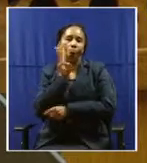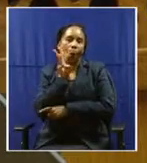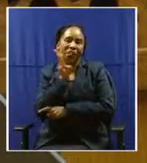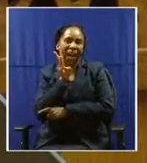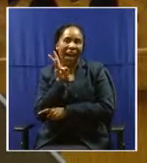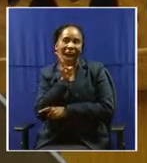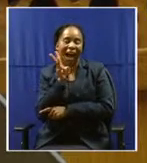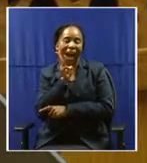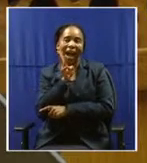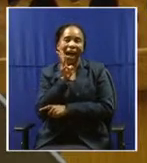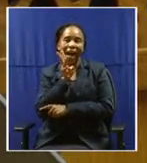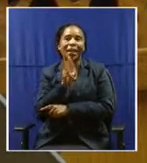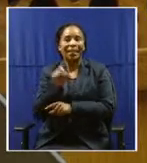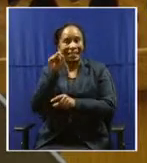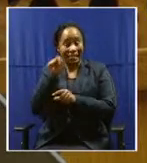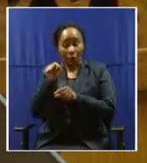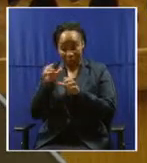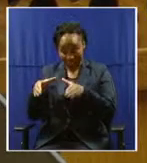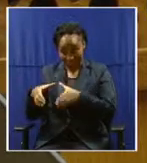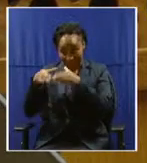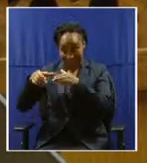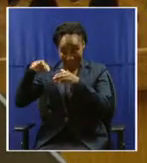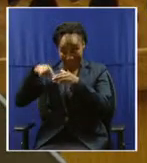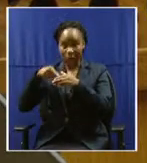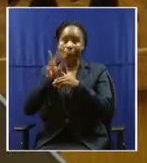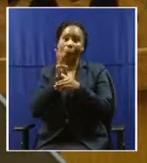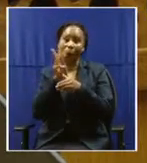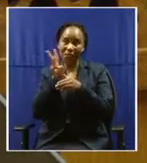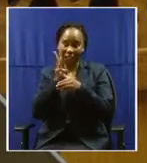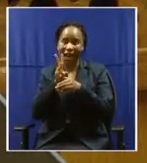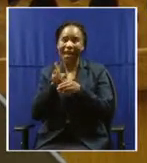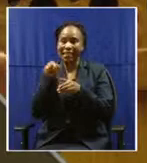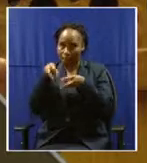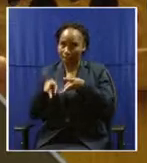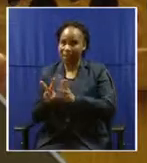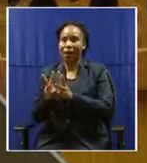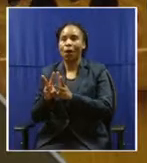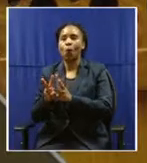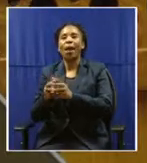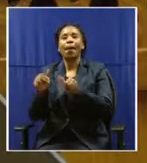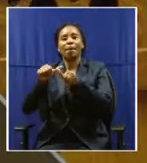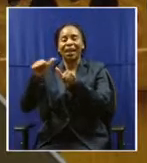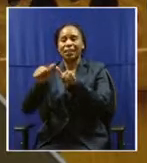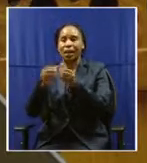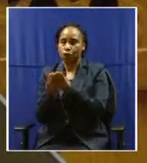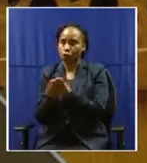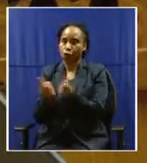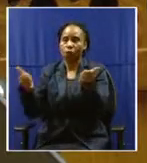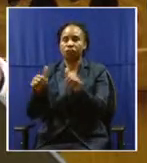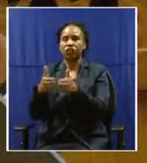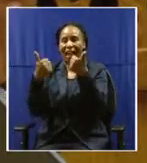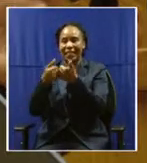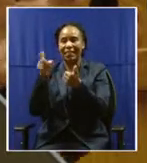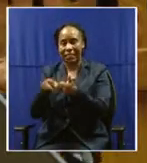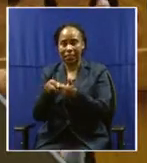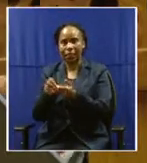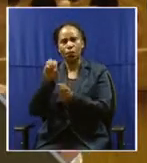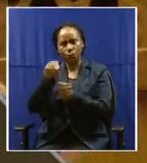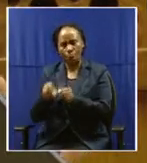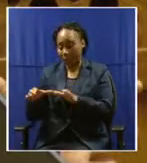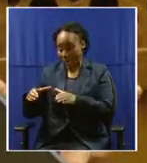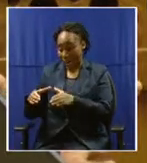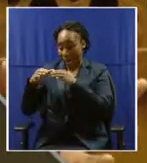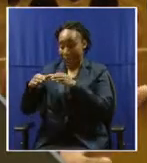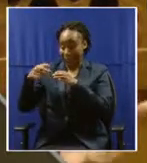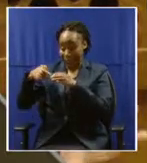agency will be one of the better ways to resolve these challenges so that the agency can have a